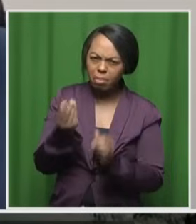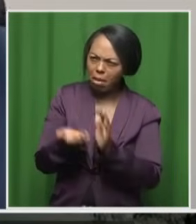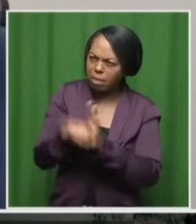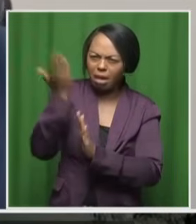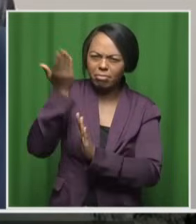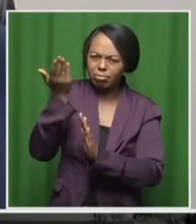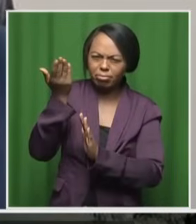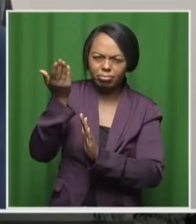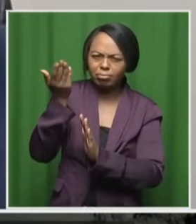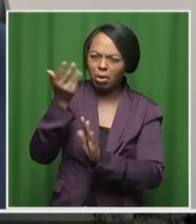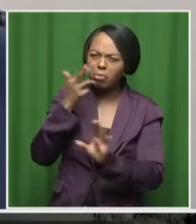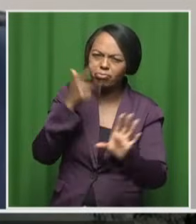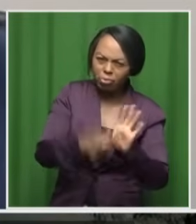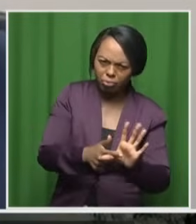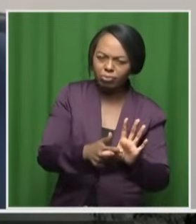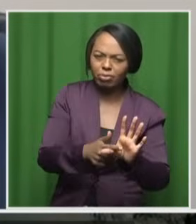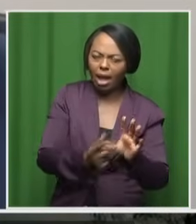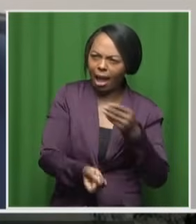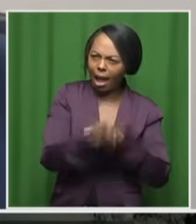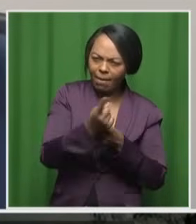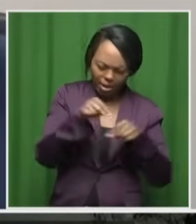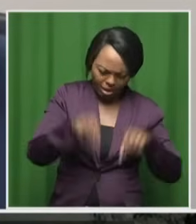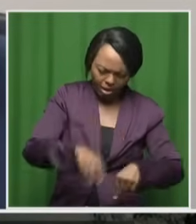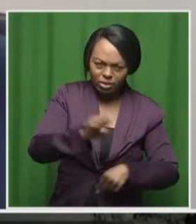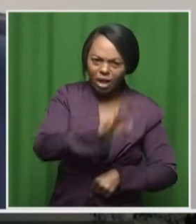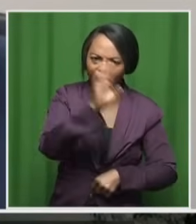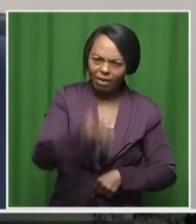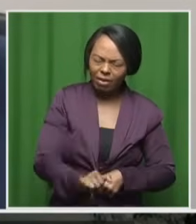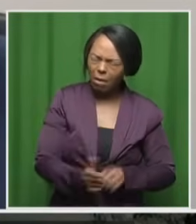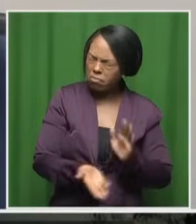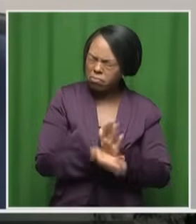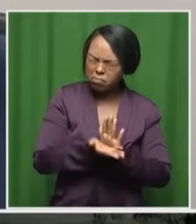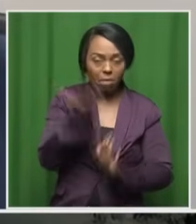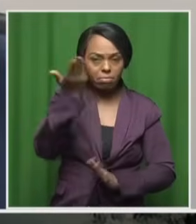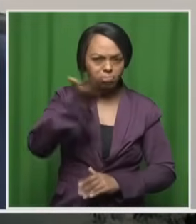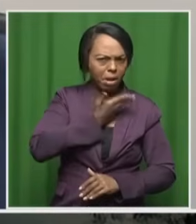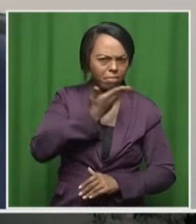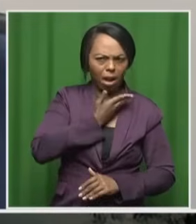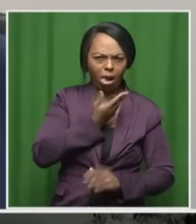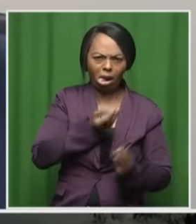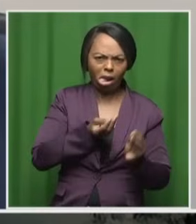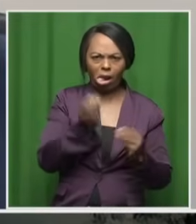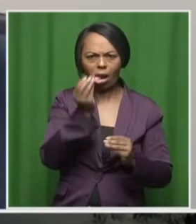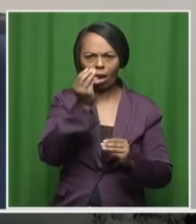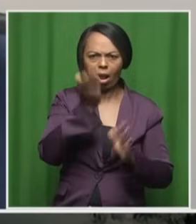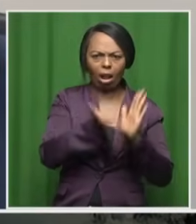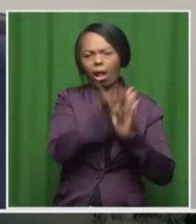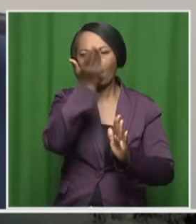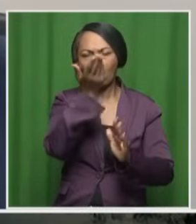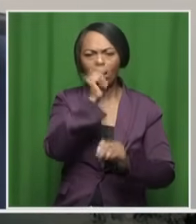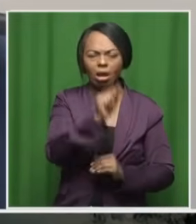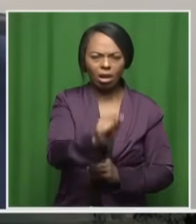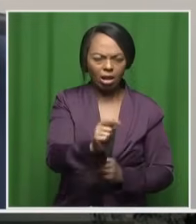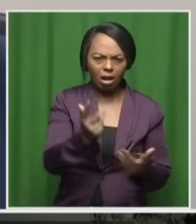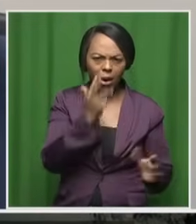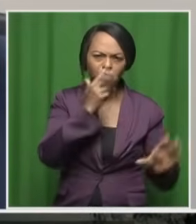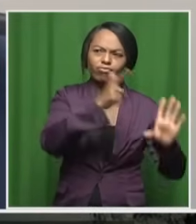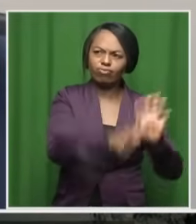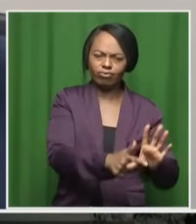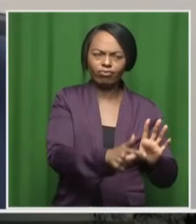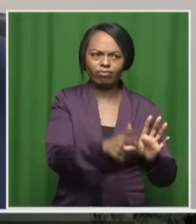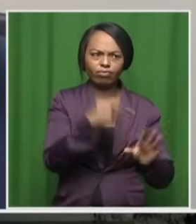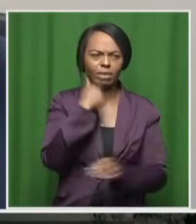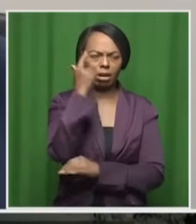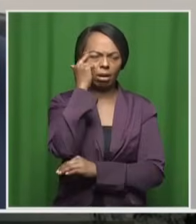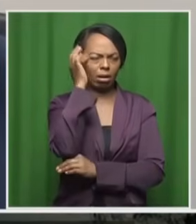paid for fuel happening in South Africa. I remember actually it's a memory that came to my mind, filming the petrol pump